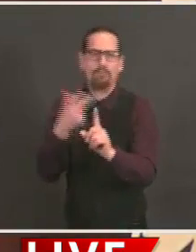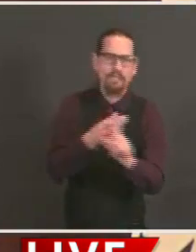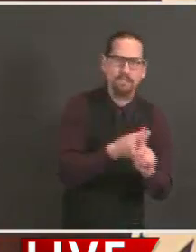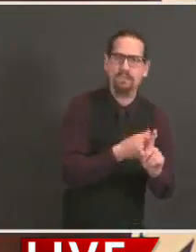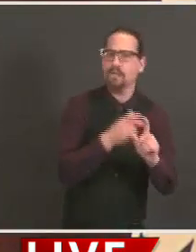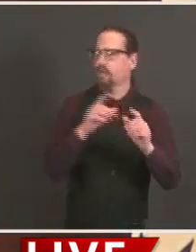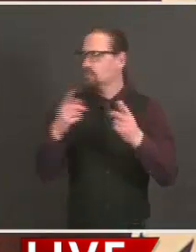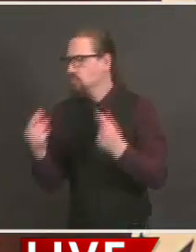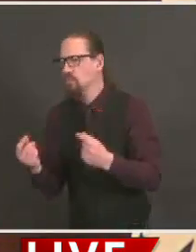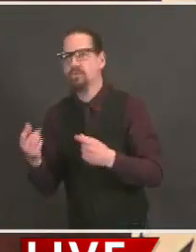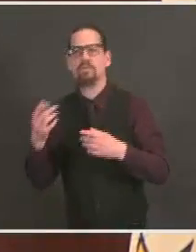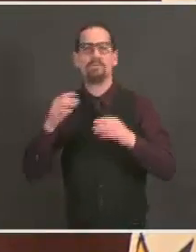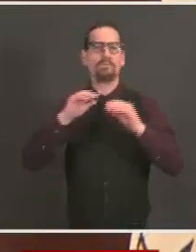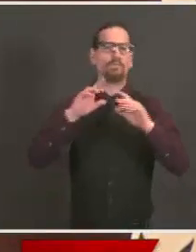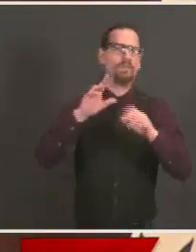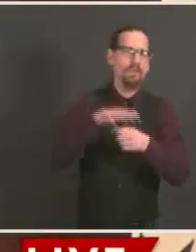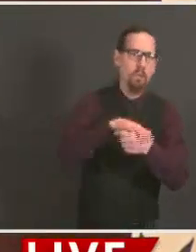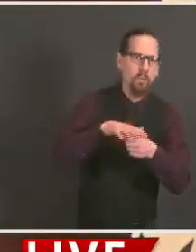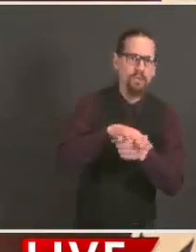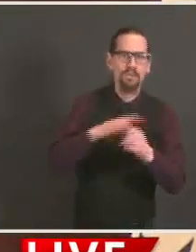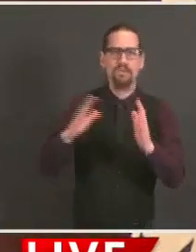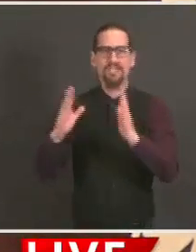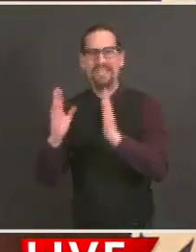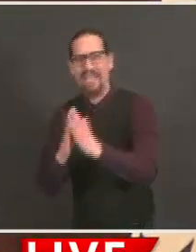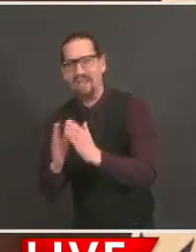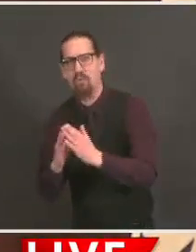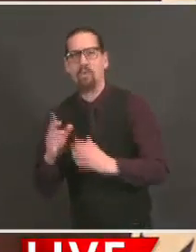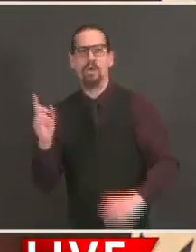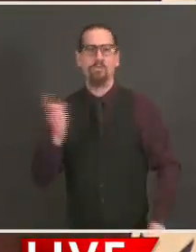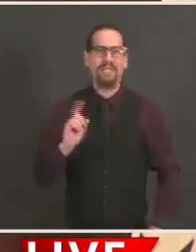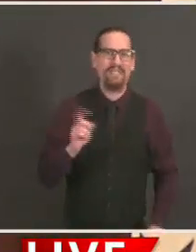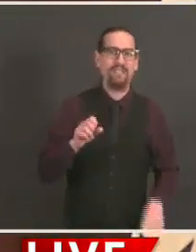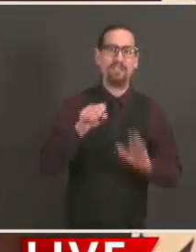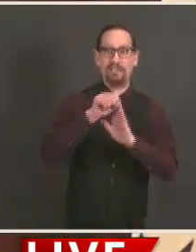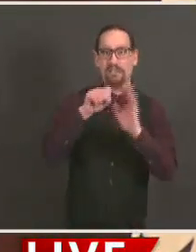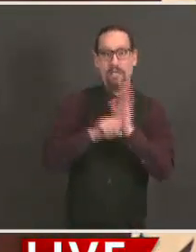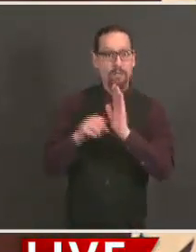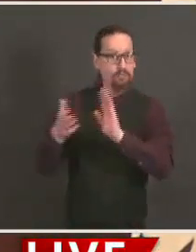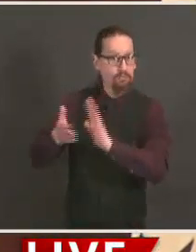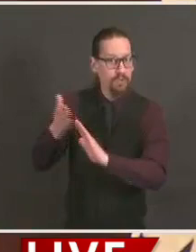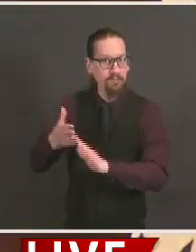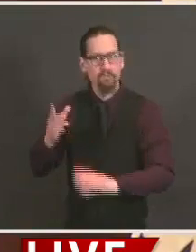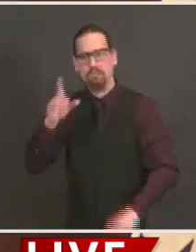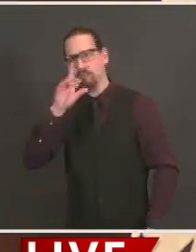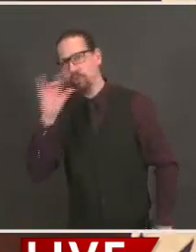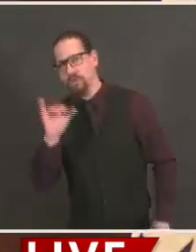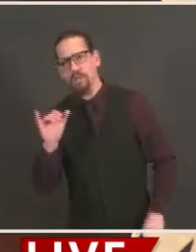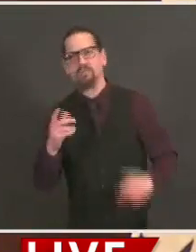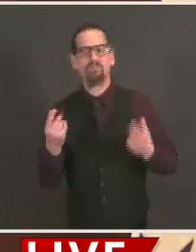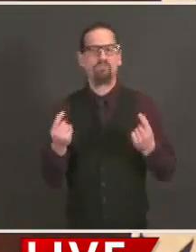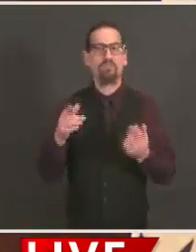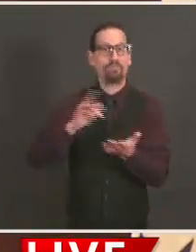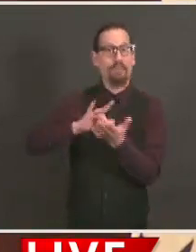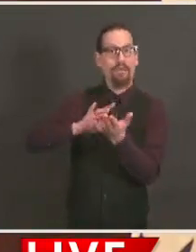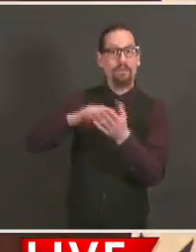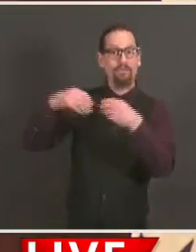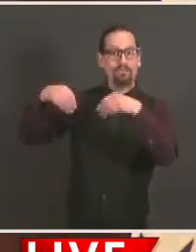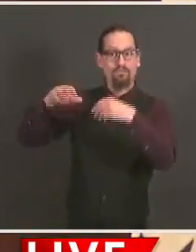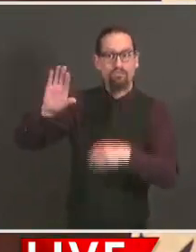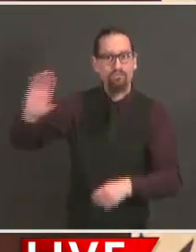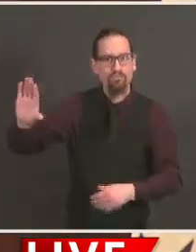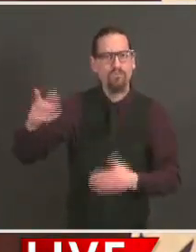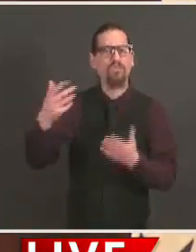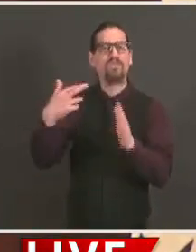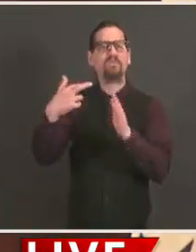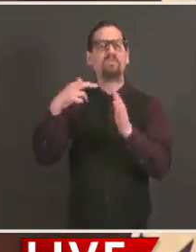approach. For the pharmacy, how? The registration process for pharmacies is going to